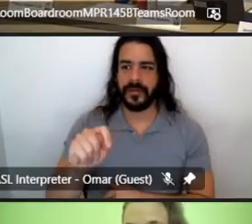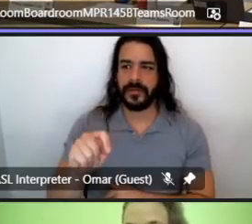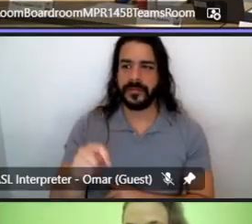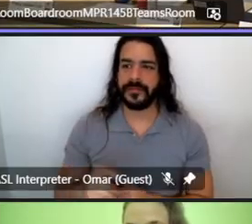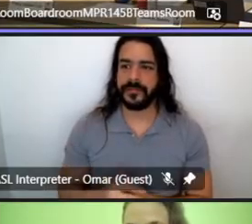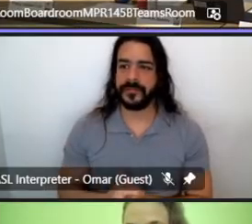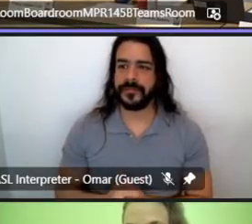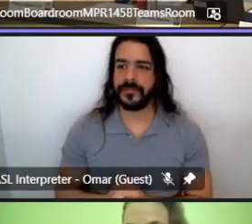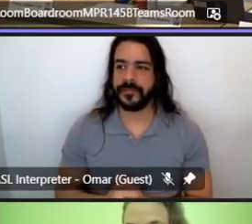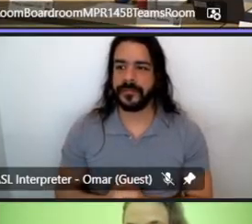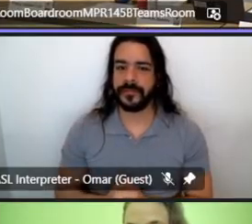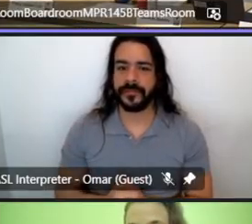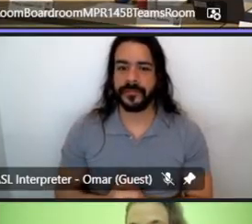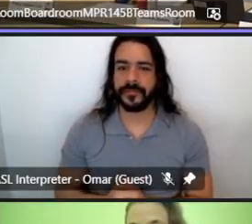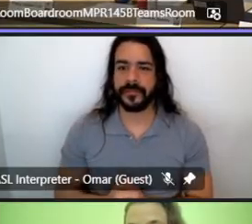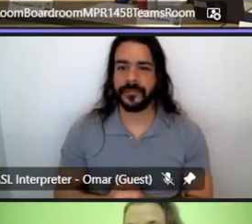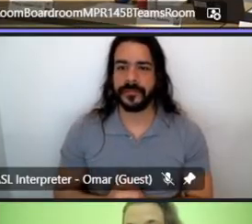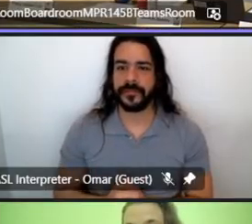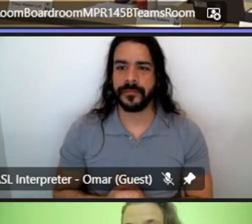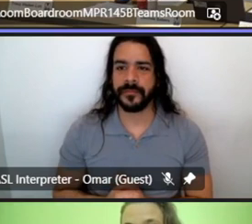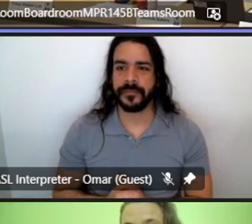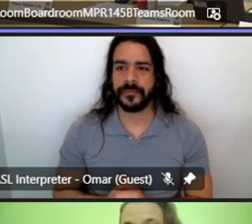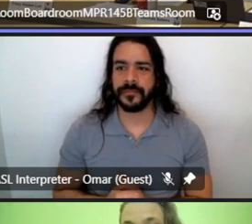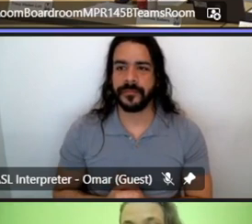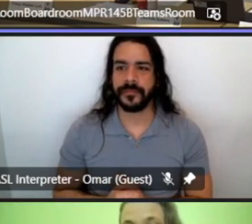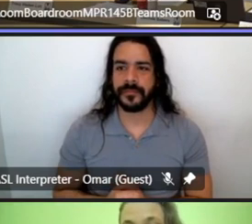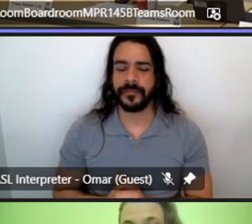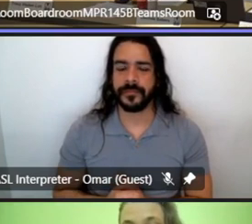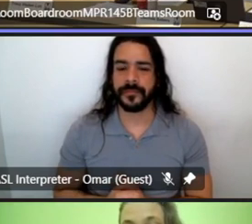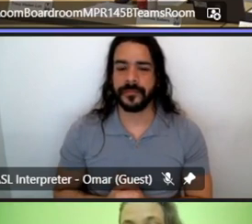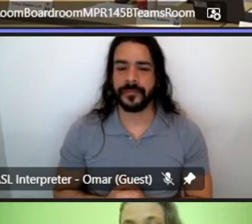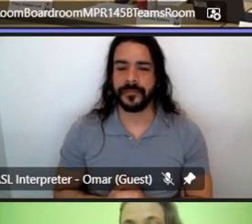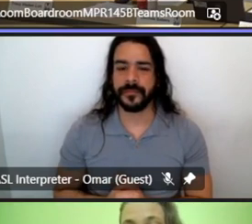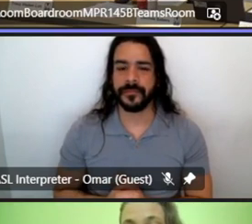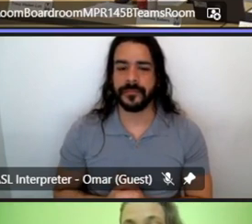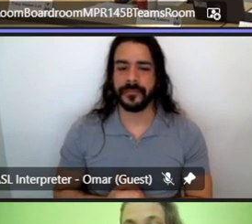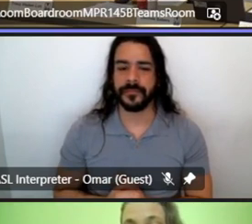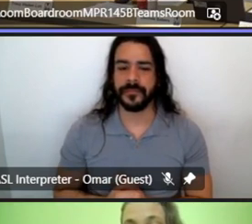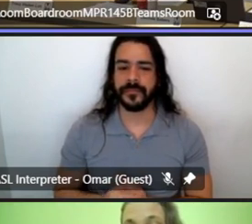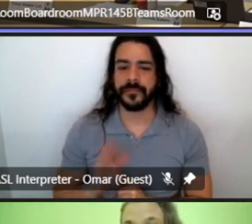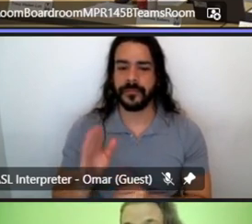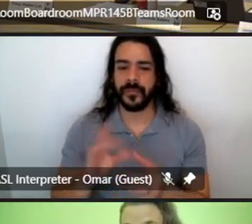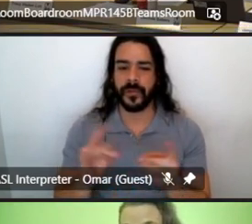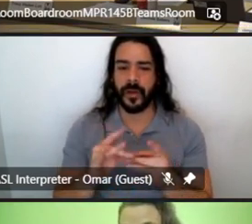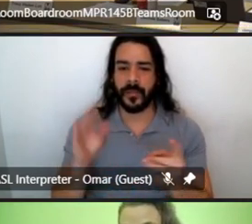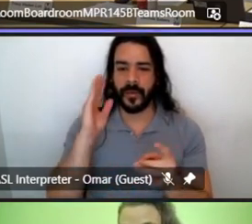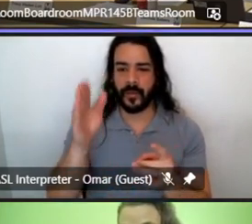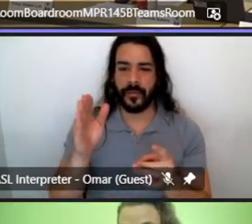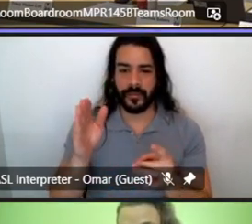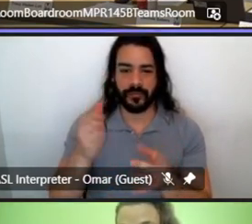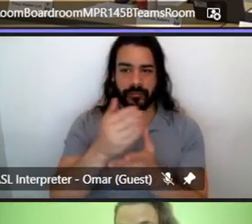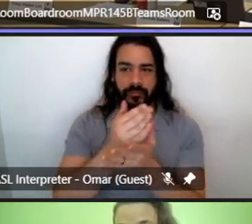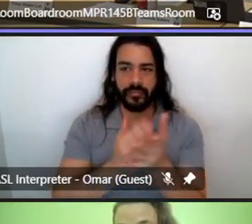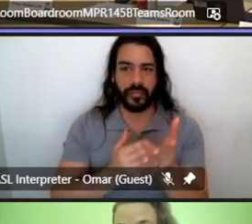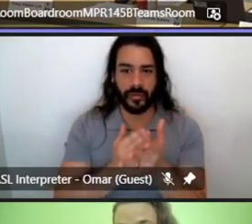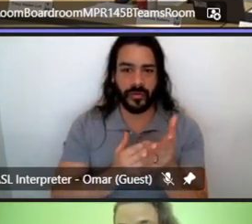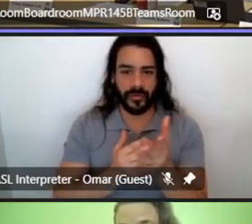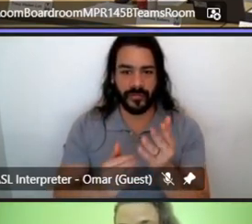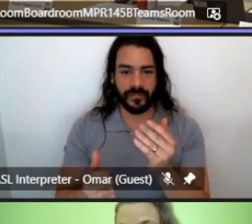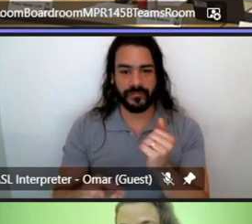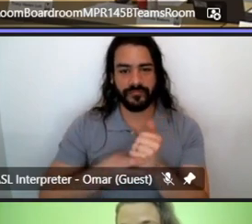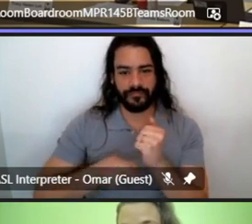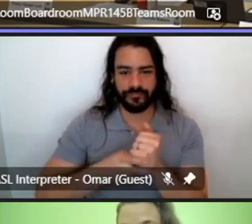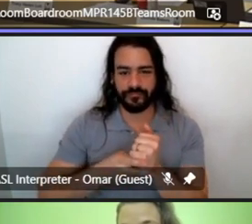wmata.com/budget. Your comments will become part of the public record that will be reviewed by the Metro Board of